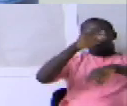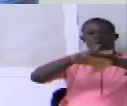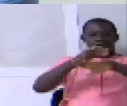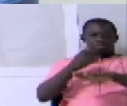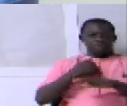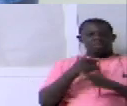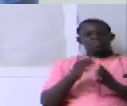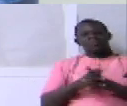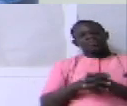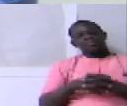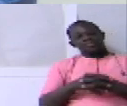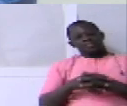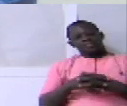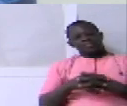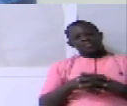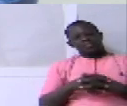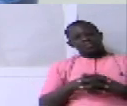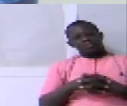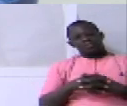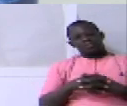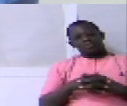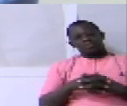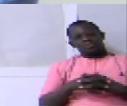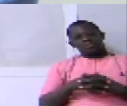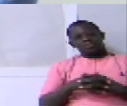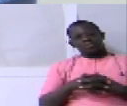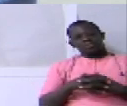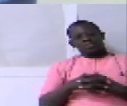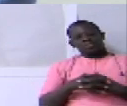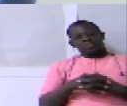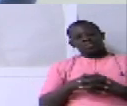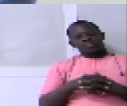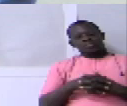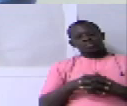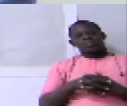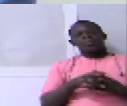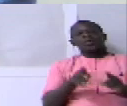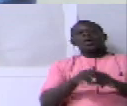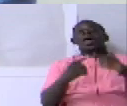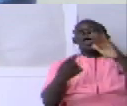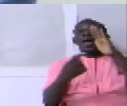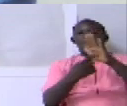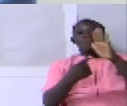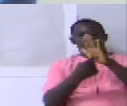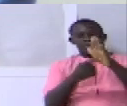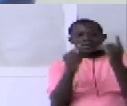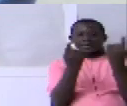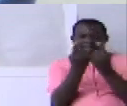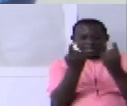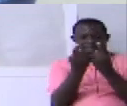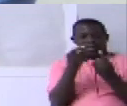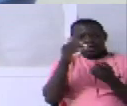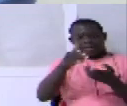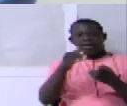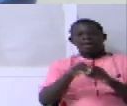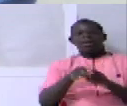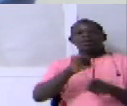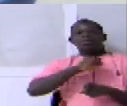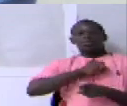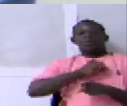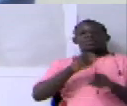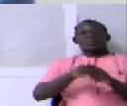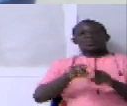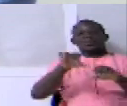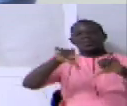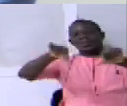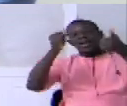silo ka adu nga fae silo lu bijele ate finance mentano kante kulu. The important thing here is that he became